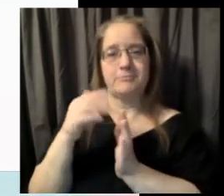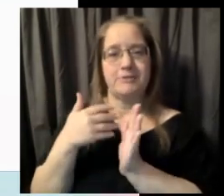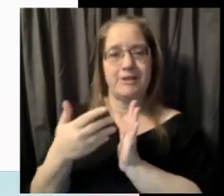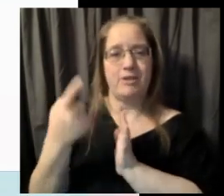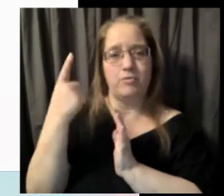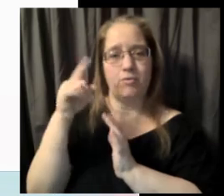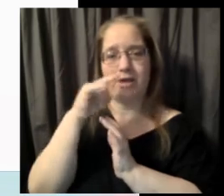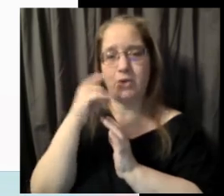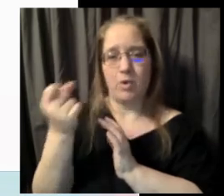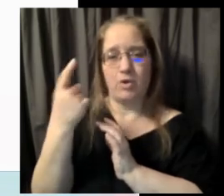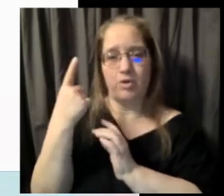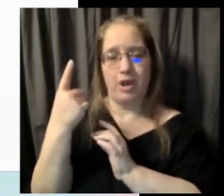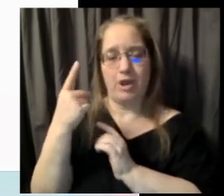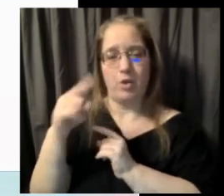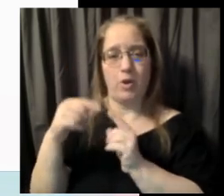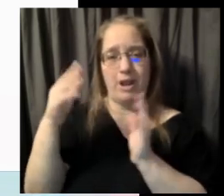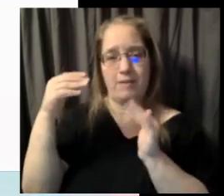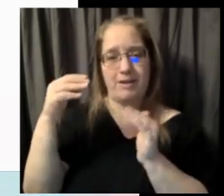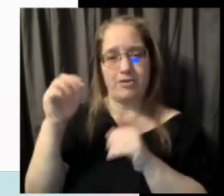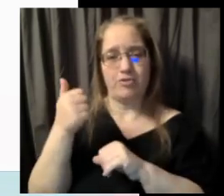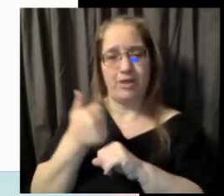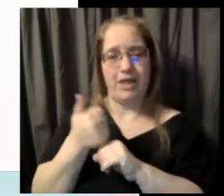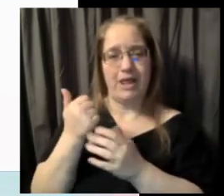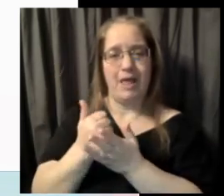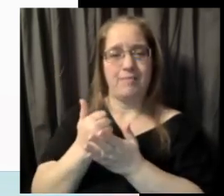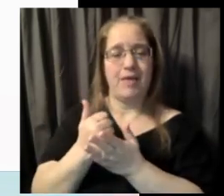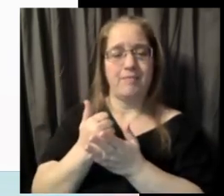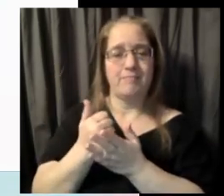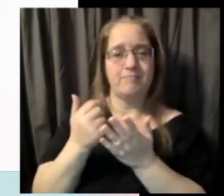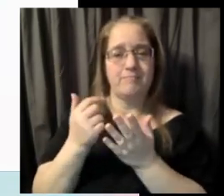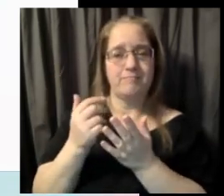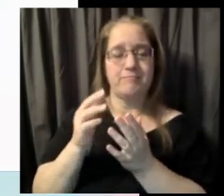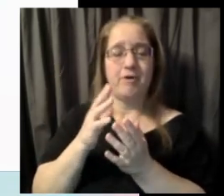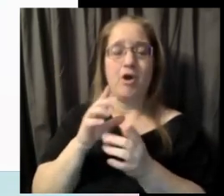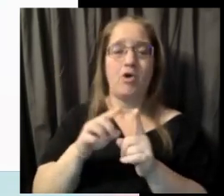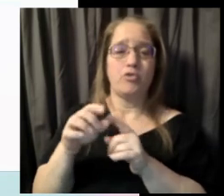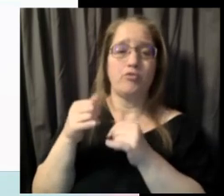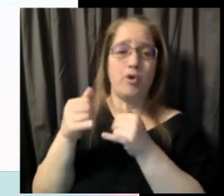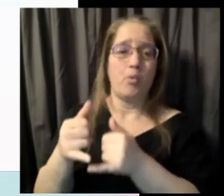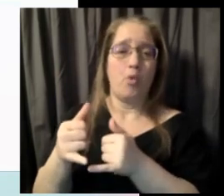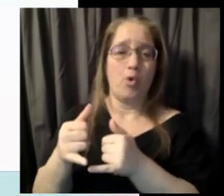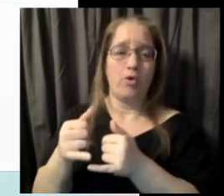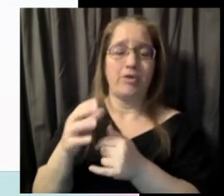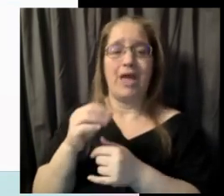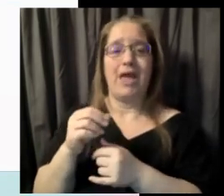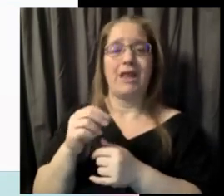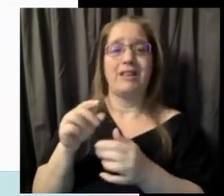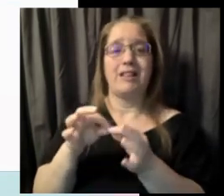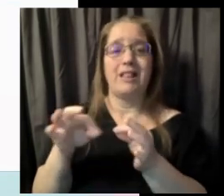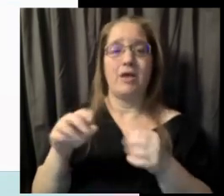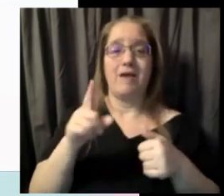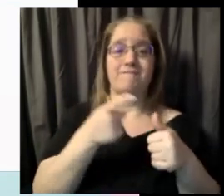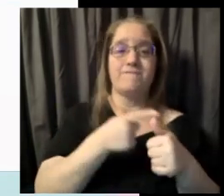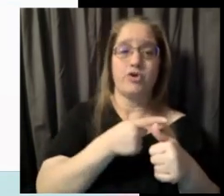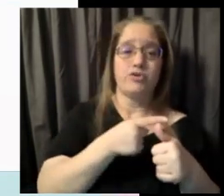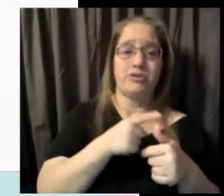for the child to understand when the expectations are set can help them follow through, as well as rewards. That first then language. First you